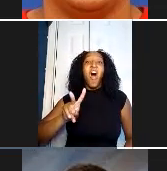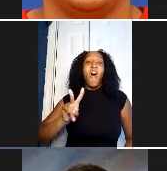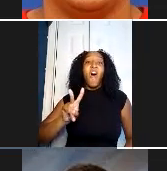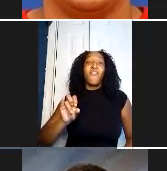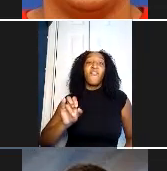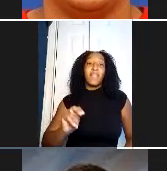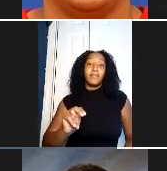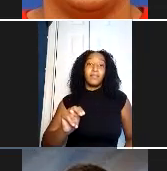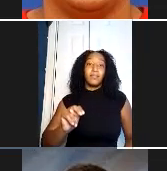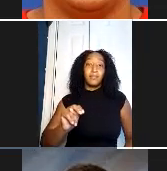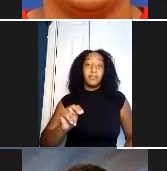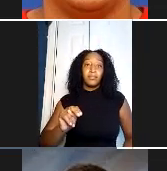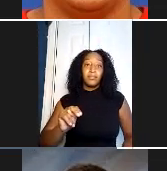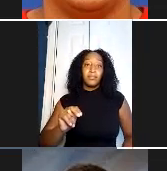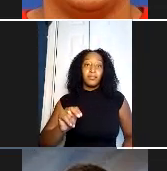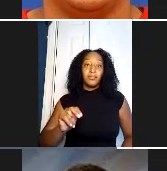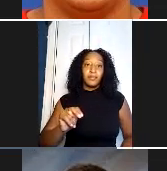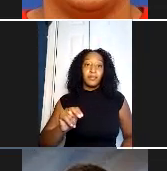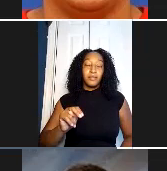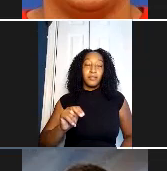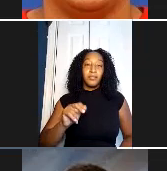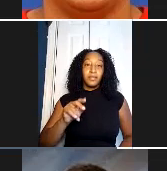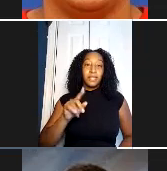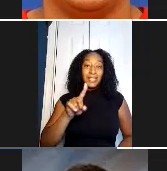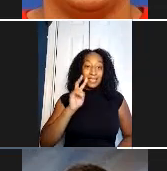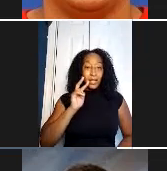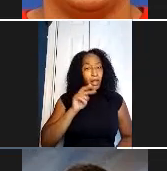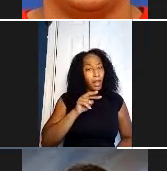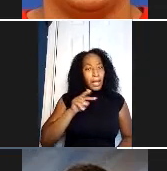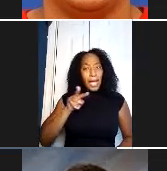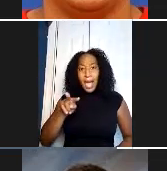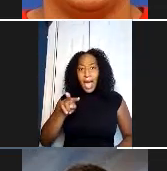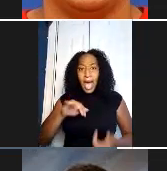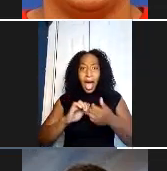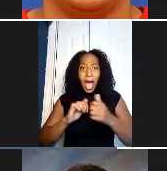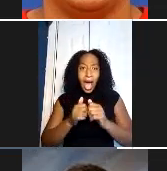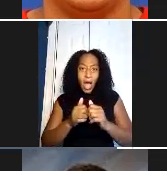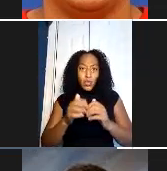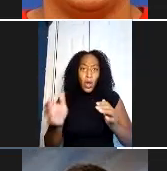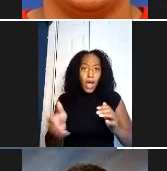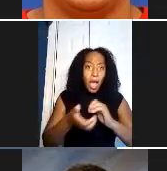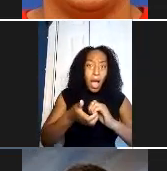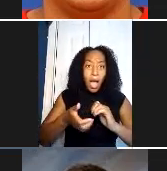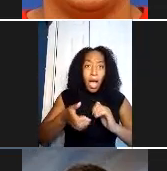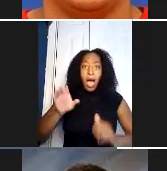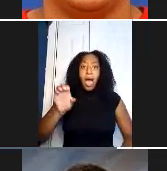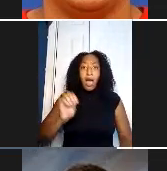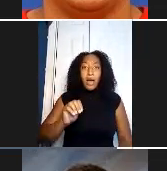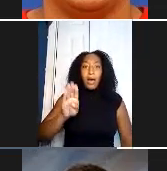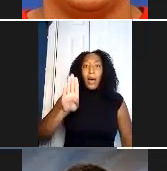well, that's where we have to go. We got to look at how we make combinations of these 4